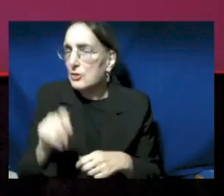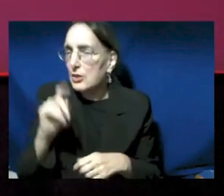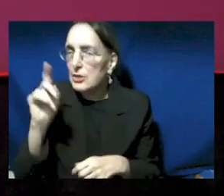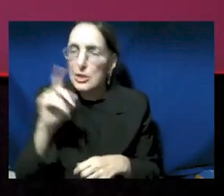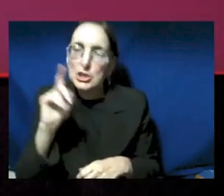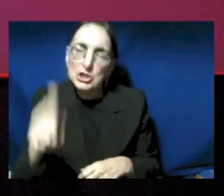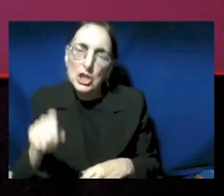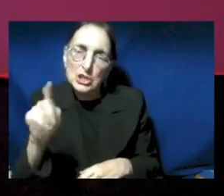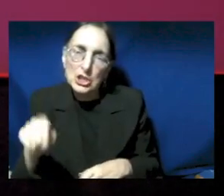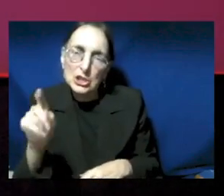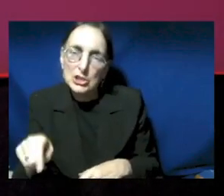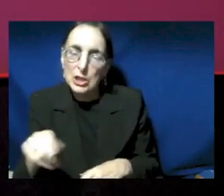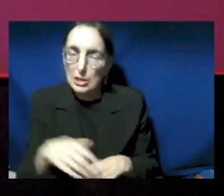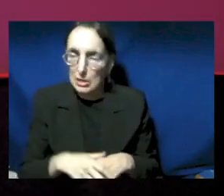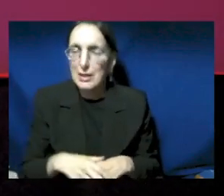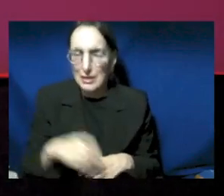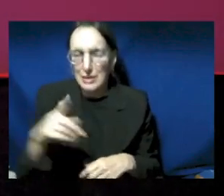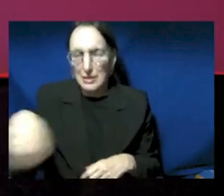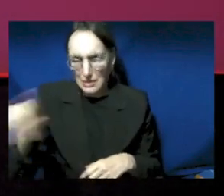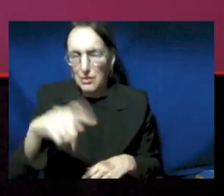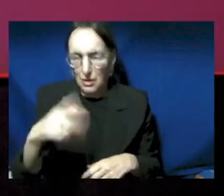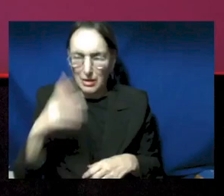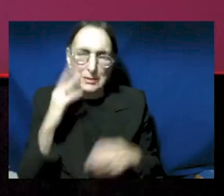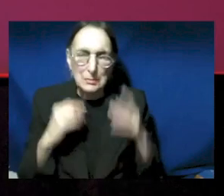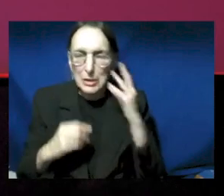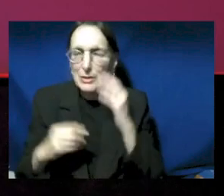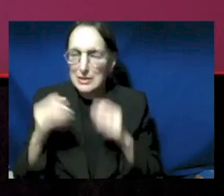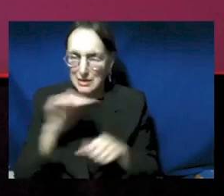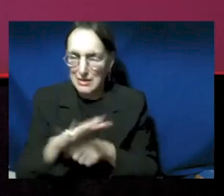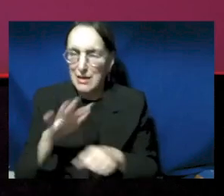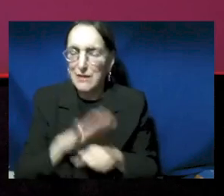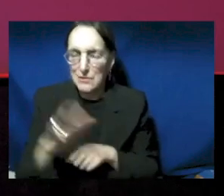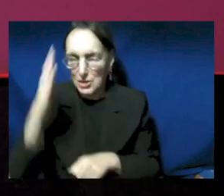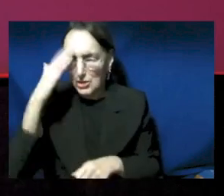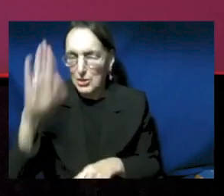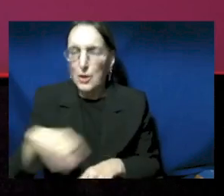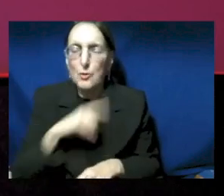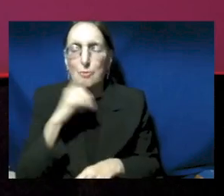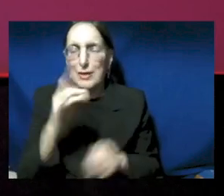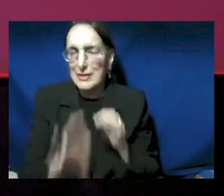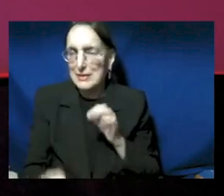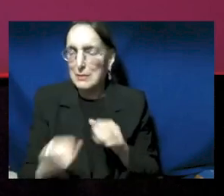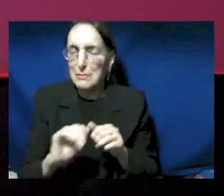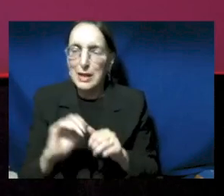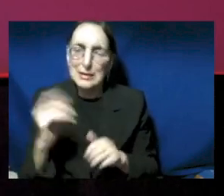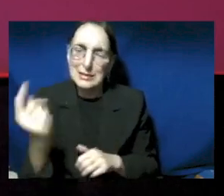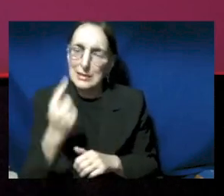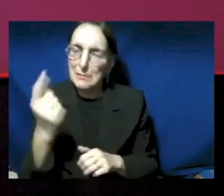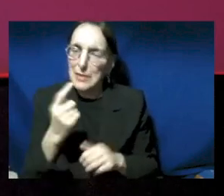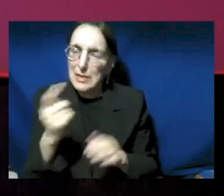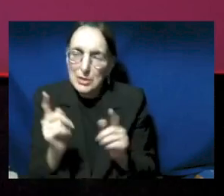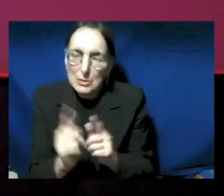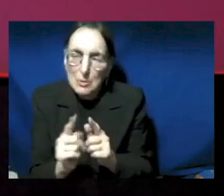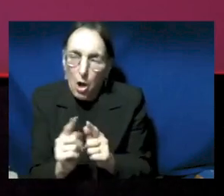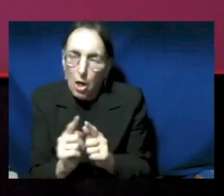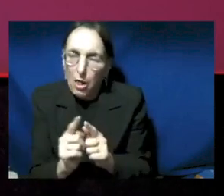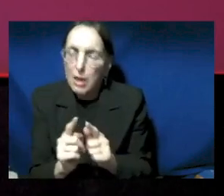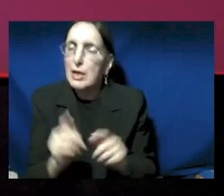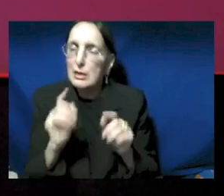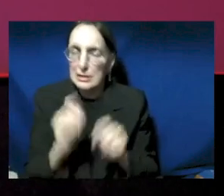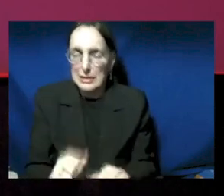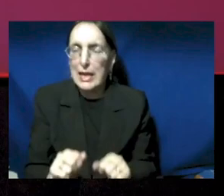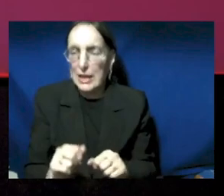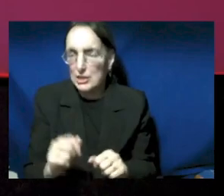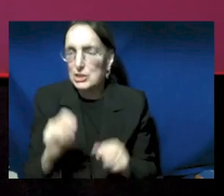in this and are seasoned enough to know this, but it's really simple how something small can change just based on language. I can look at